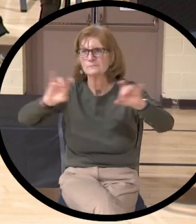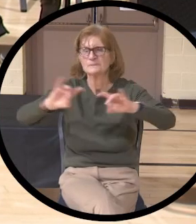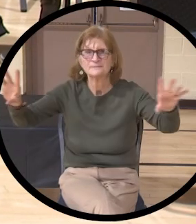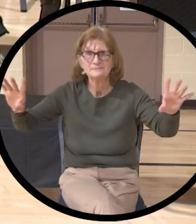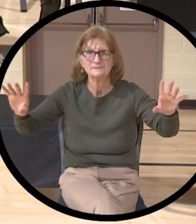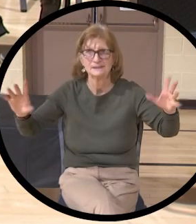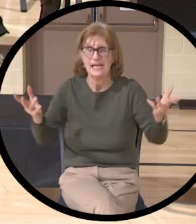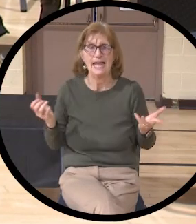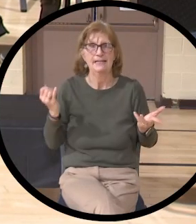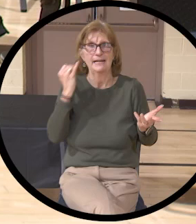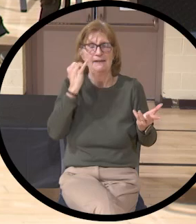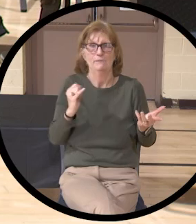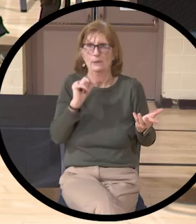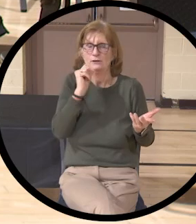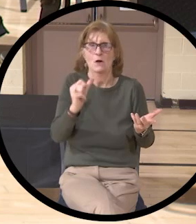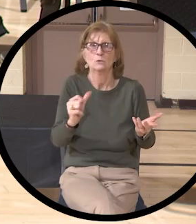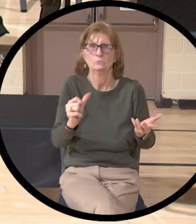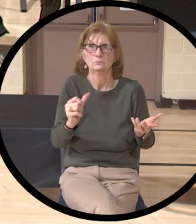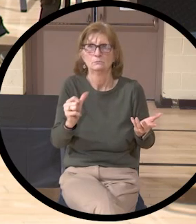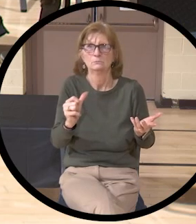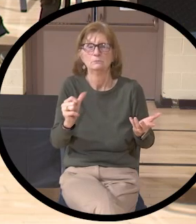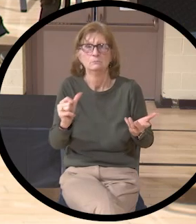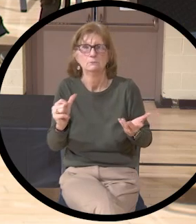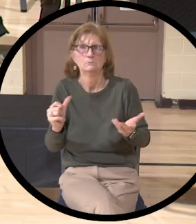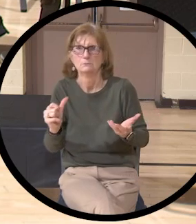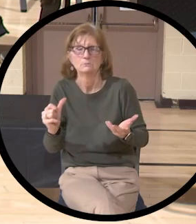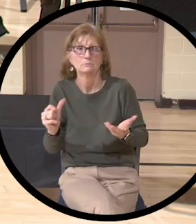you, and I'm not trying to spam you. Thank you.